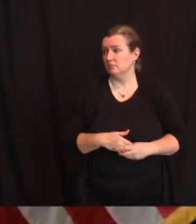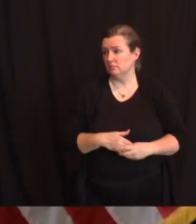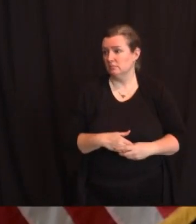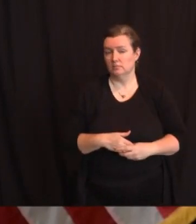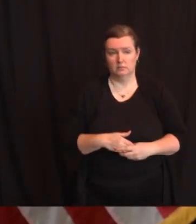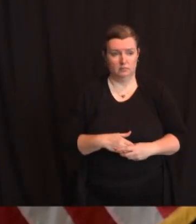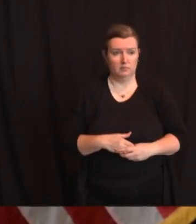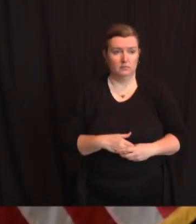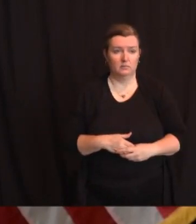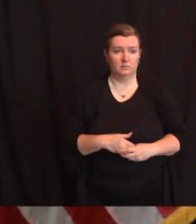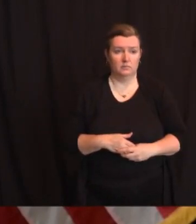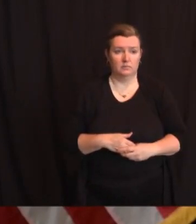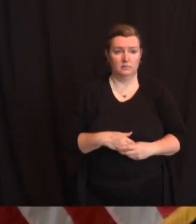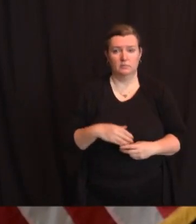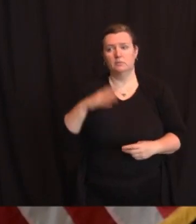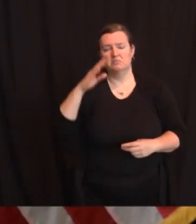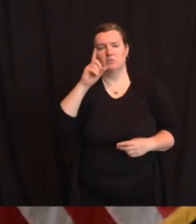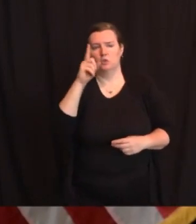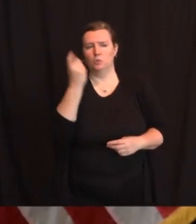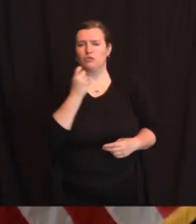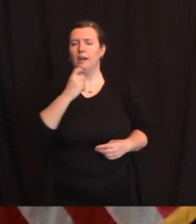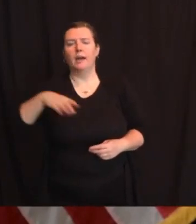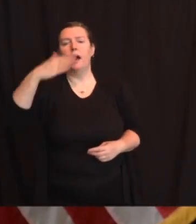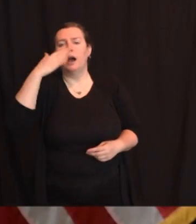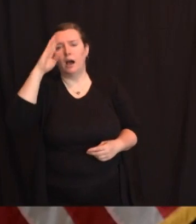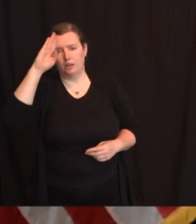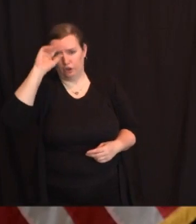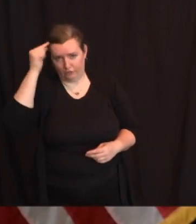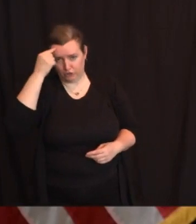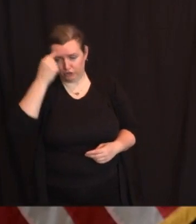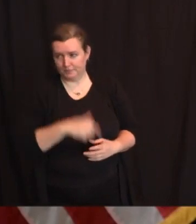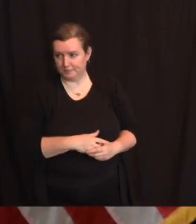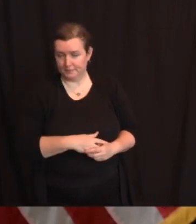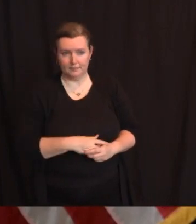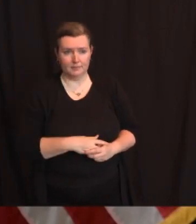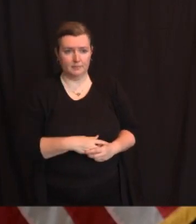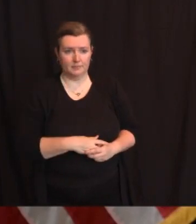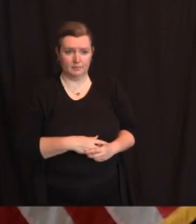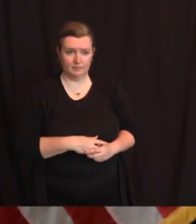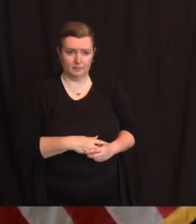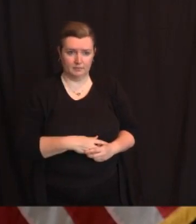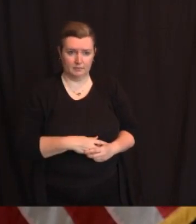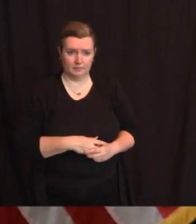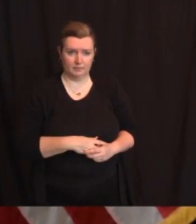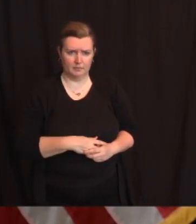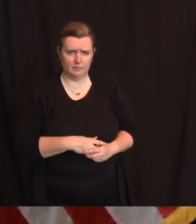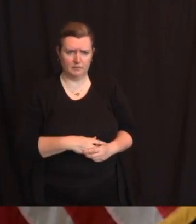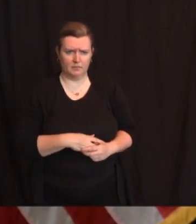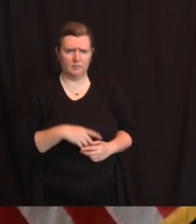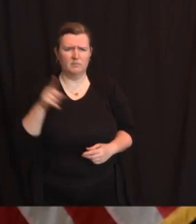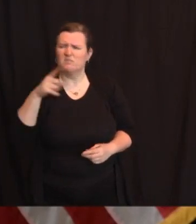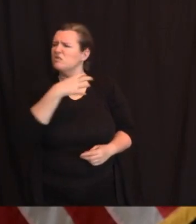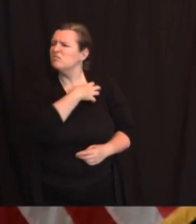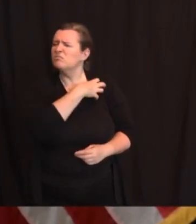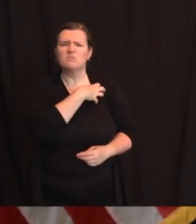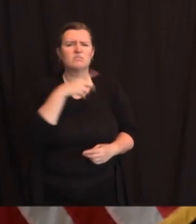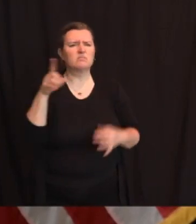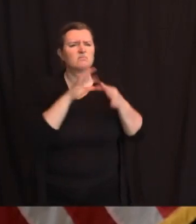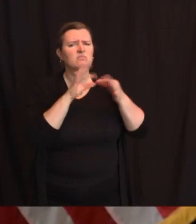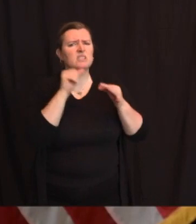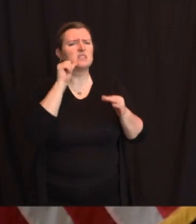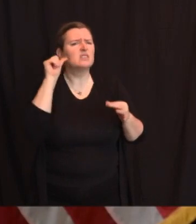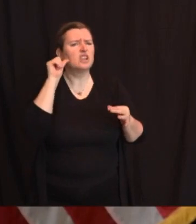Good afternoon. I was wondering, based on what the Colonel said yesterday, and we've got a lot of parks and